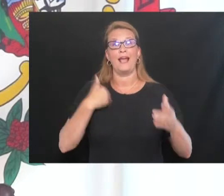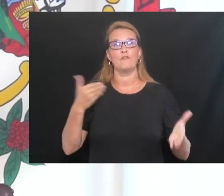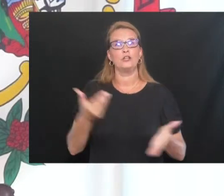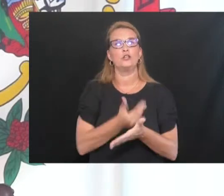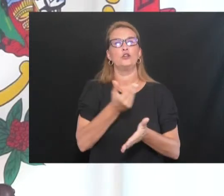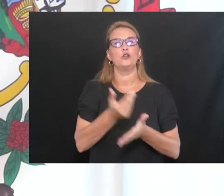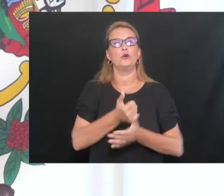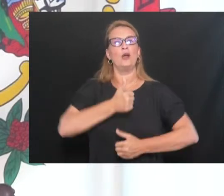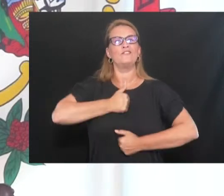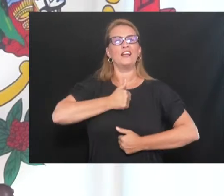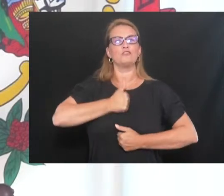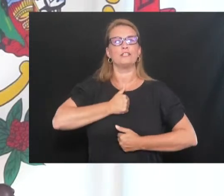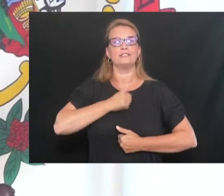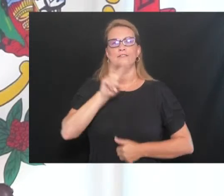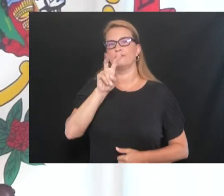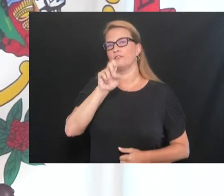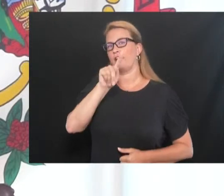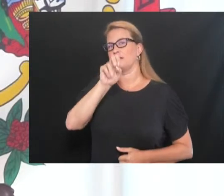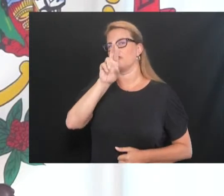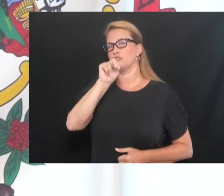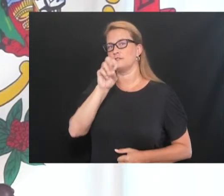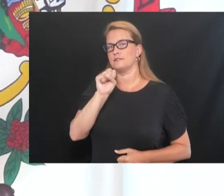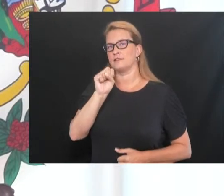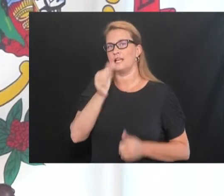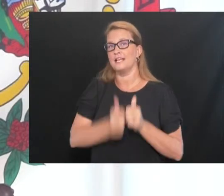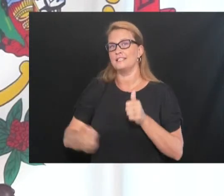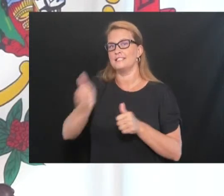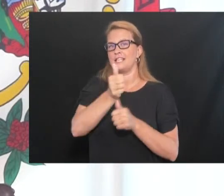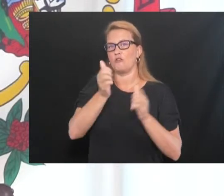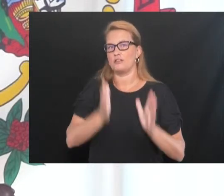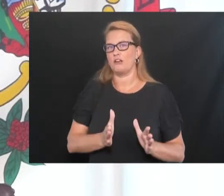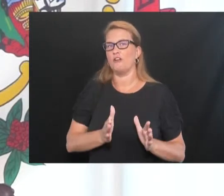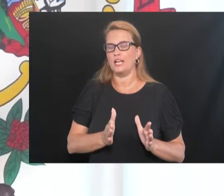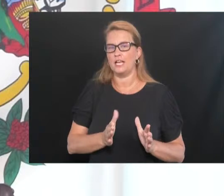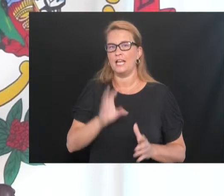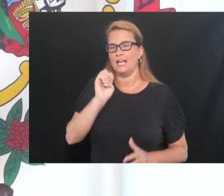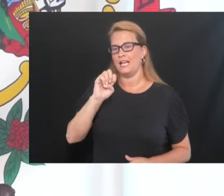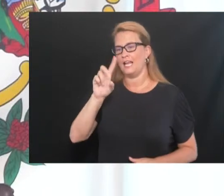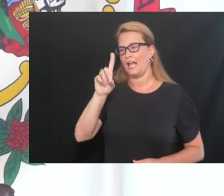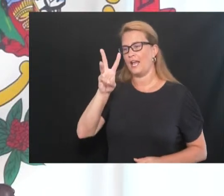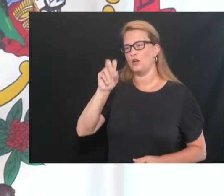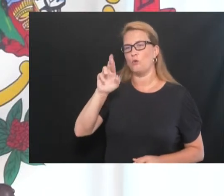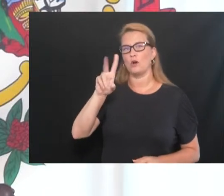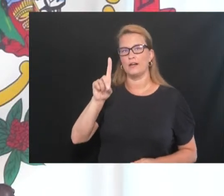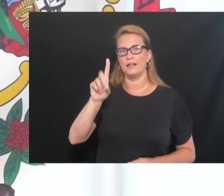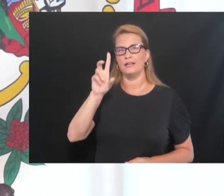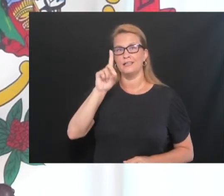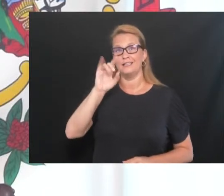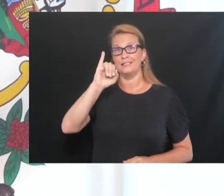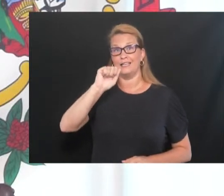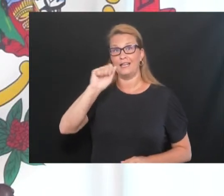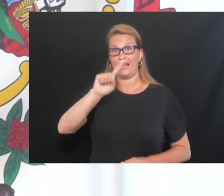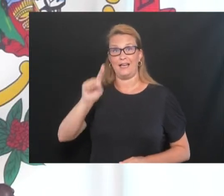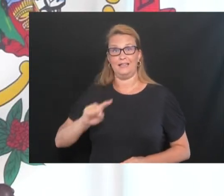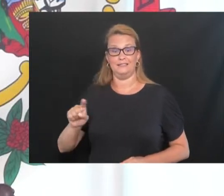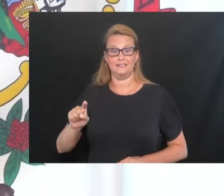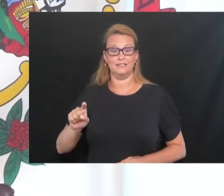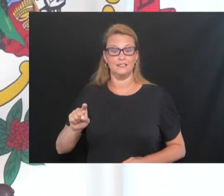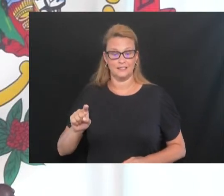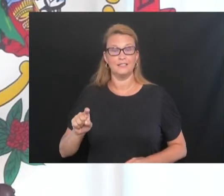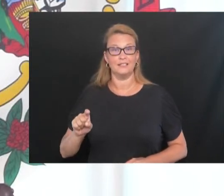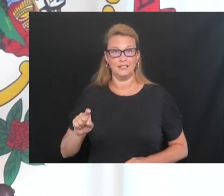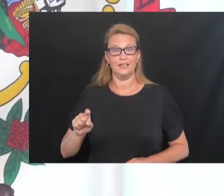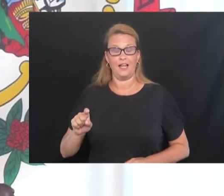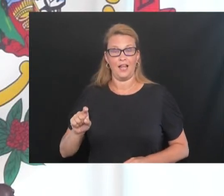Secretary, Edward Ted Diaz. Edward, you know, actually has spent